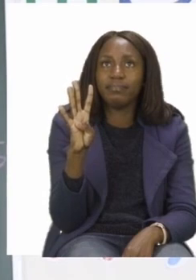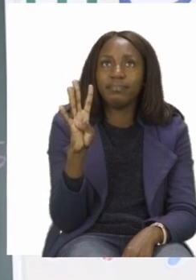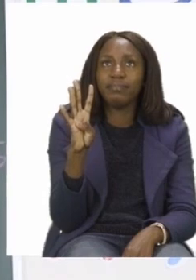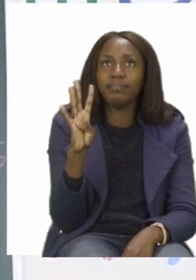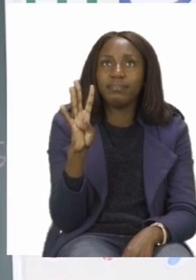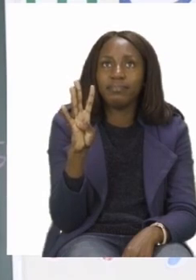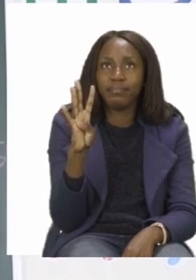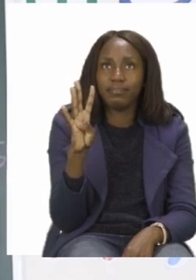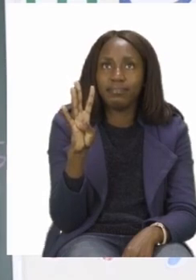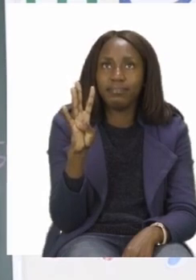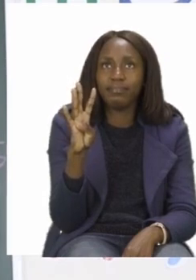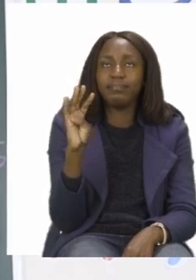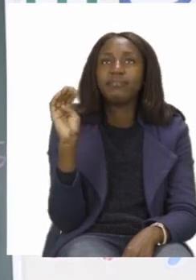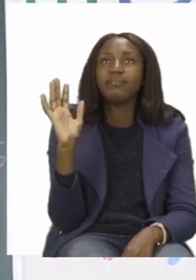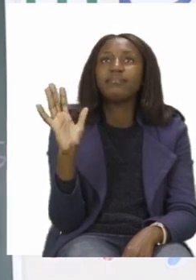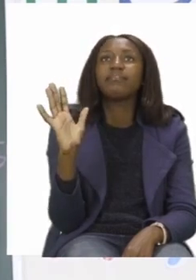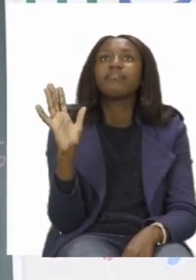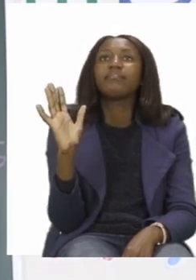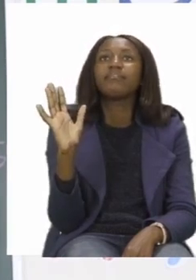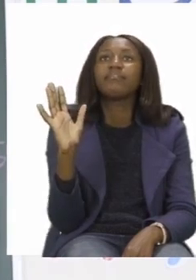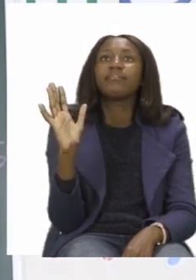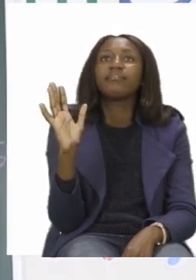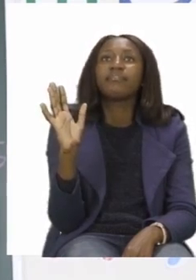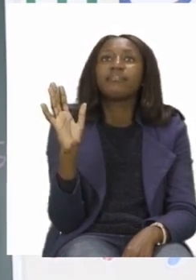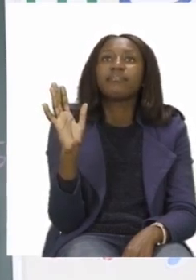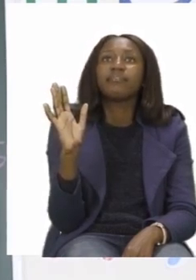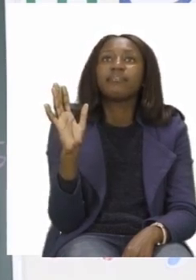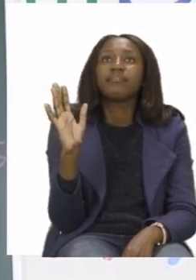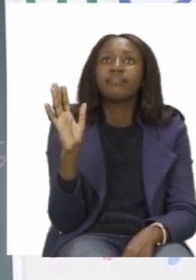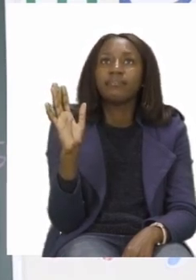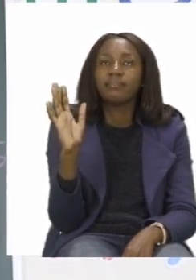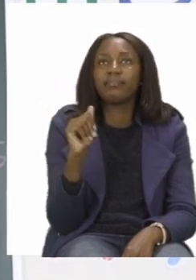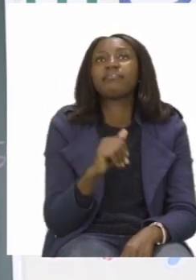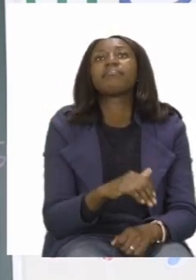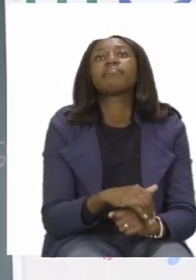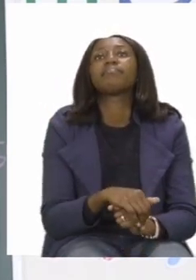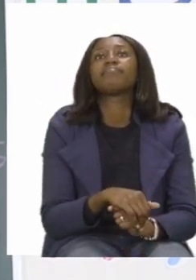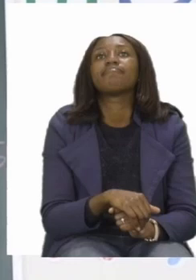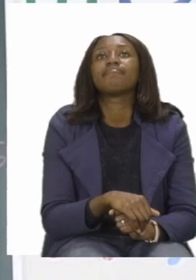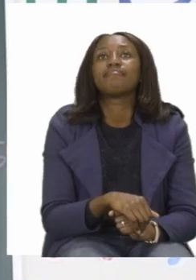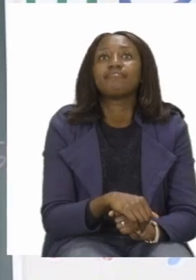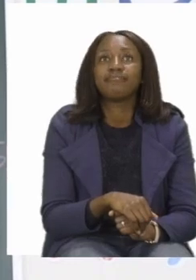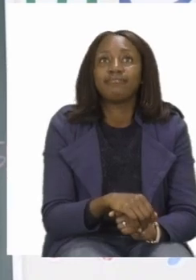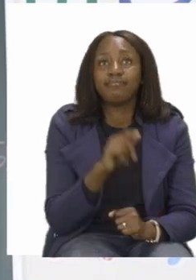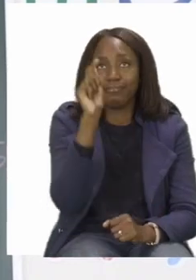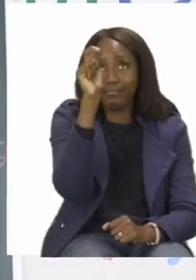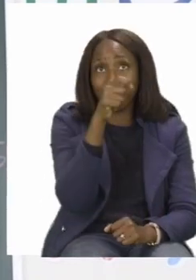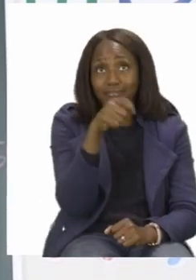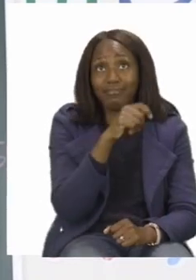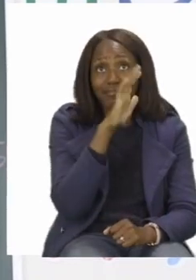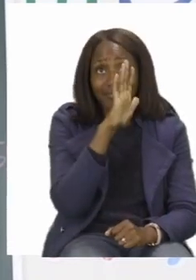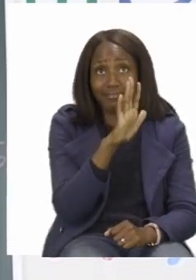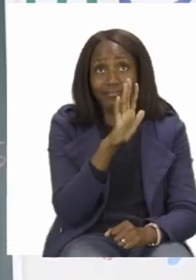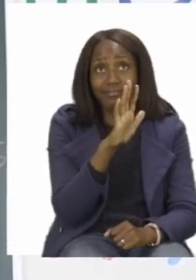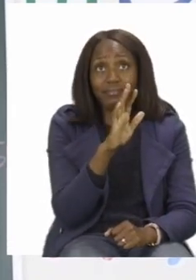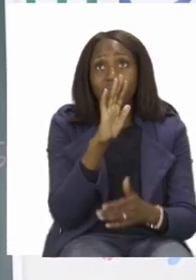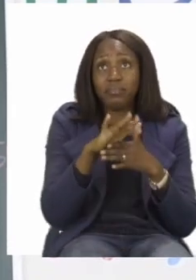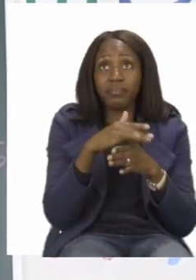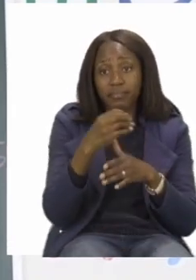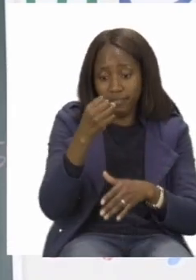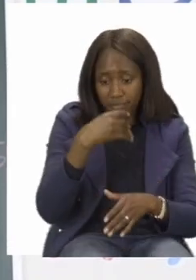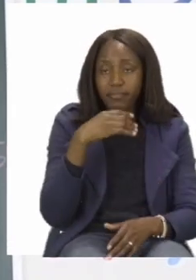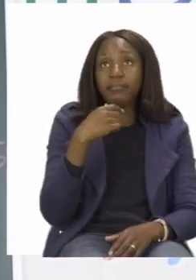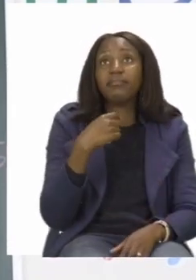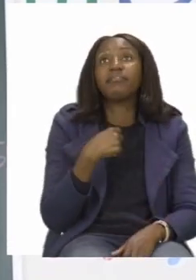4, and 5. So we have crossed out 5, the 5 that were given